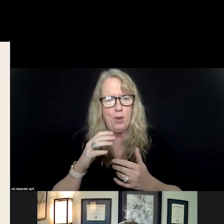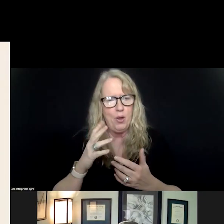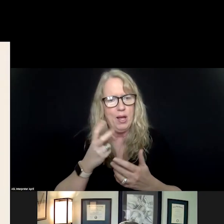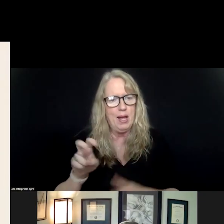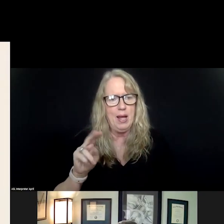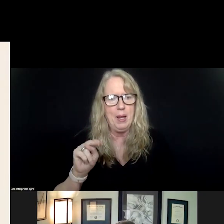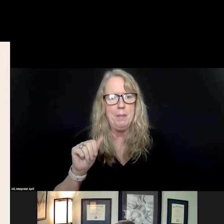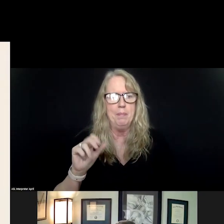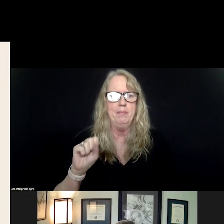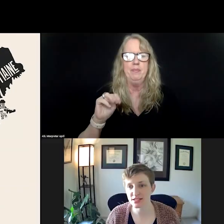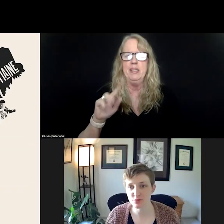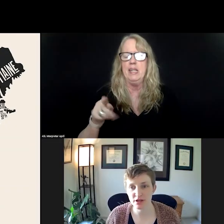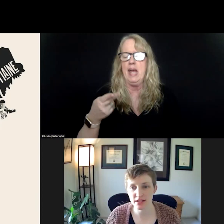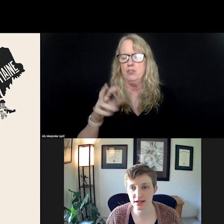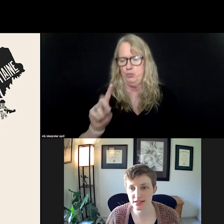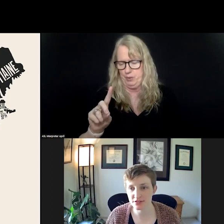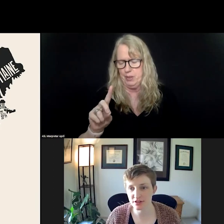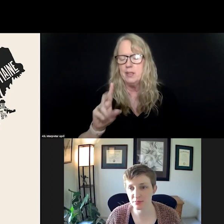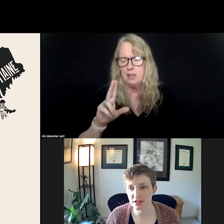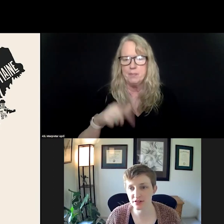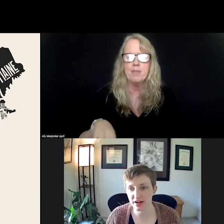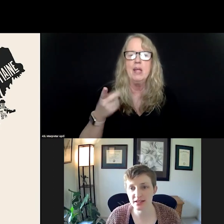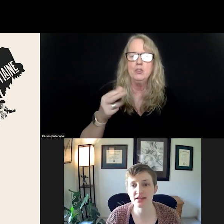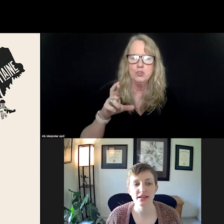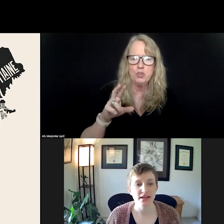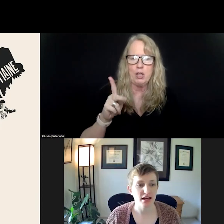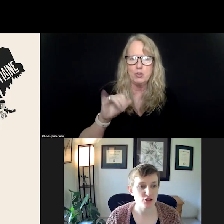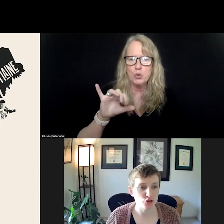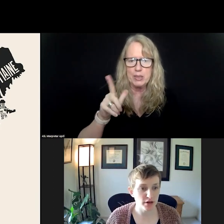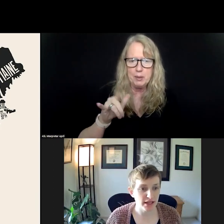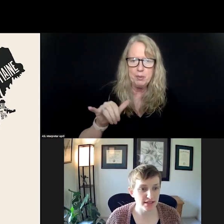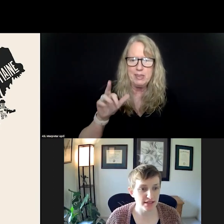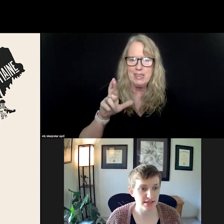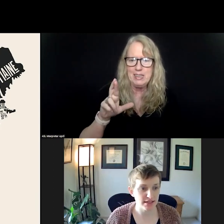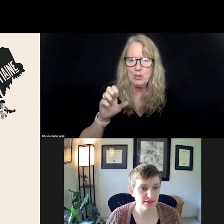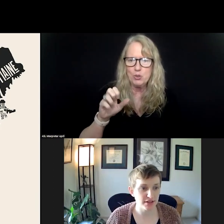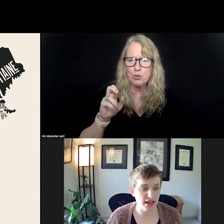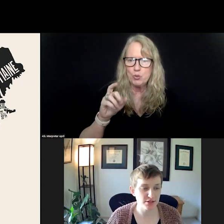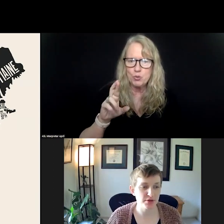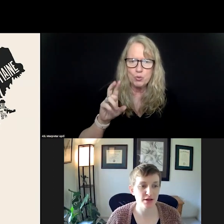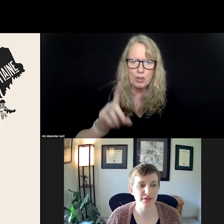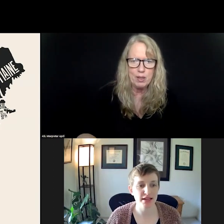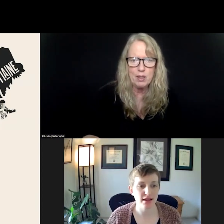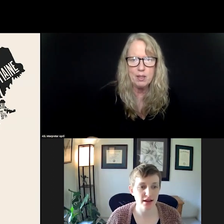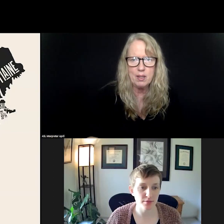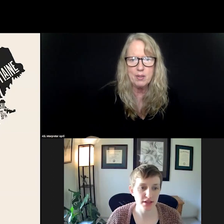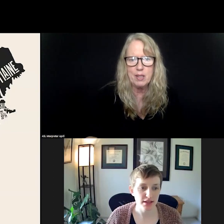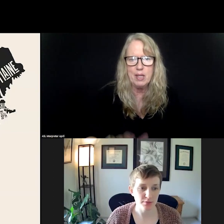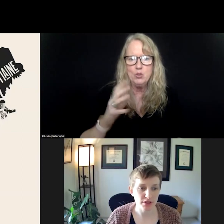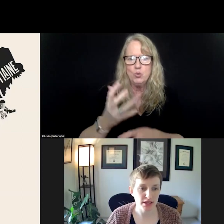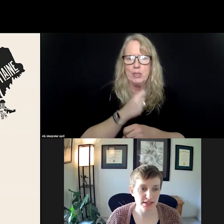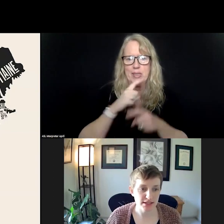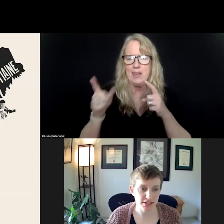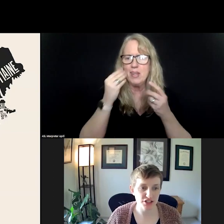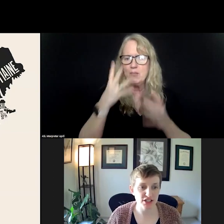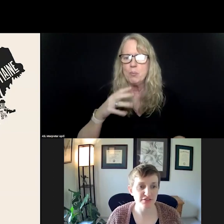pit updates. And this week, Dr. Kimberly Caranda is joining us to give the NASH pit update.